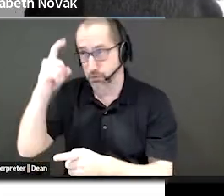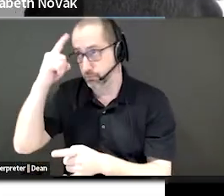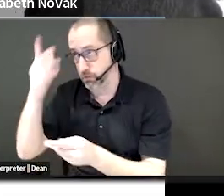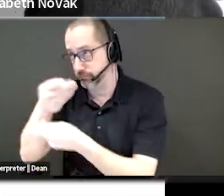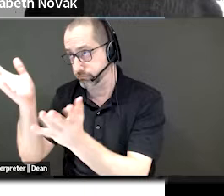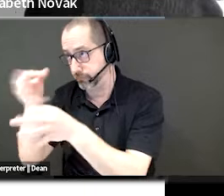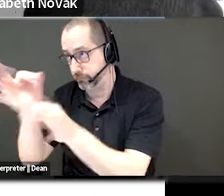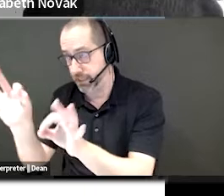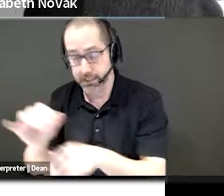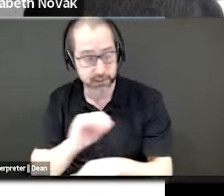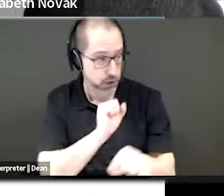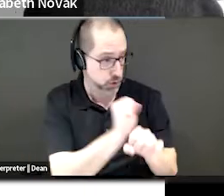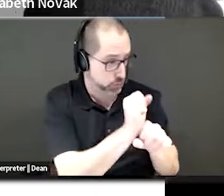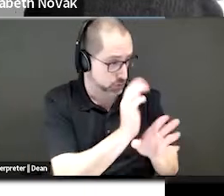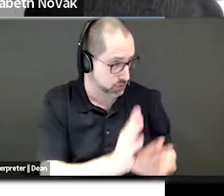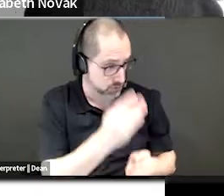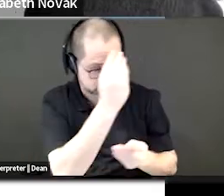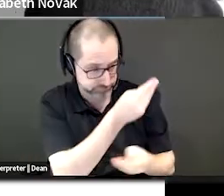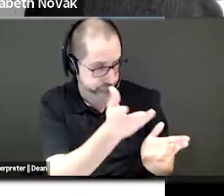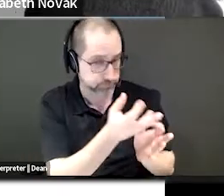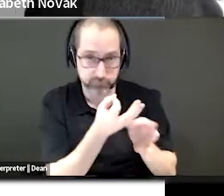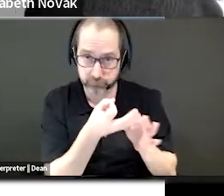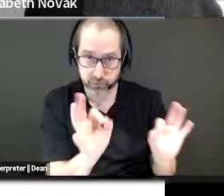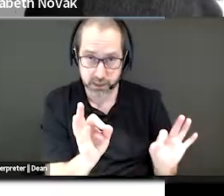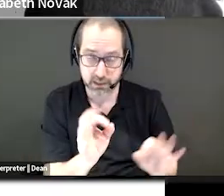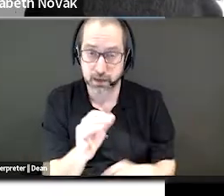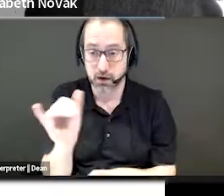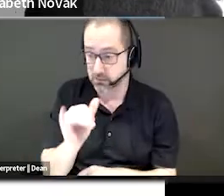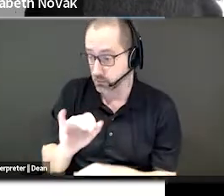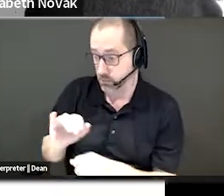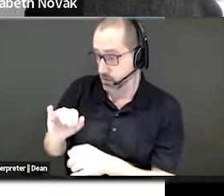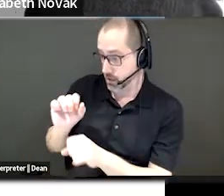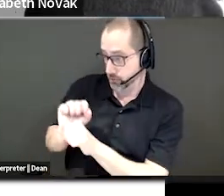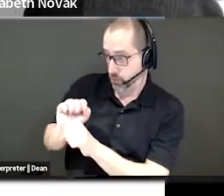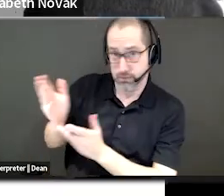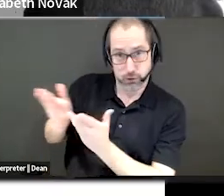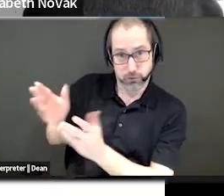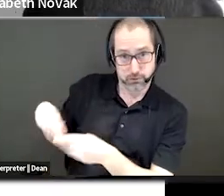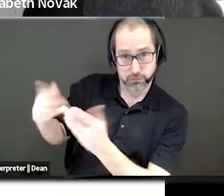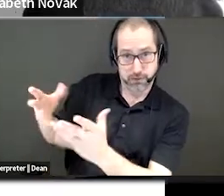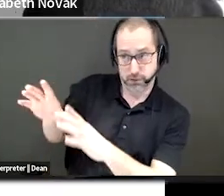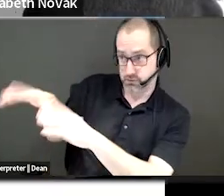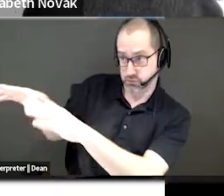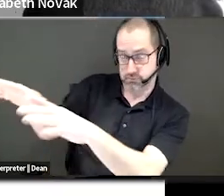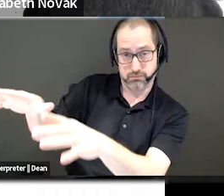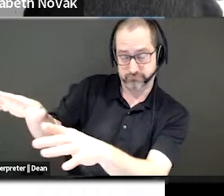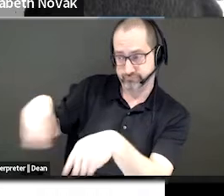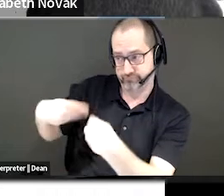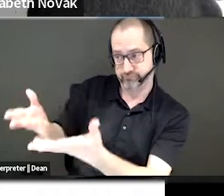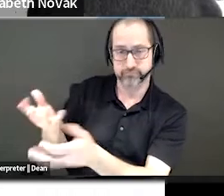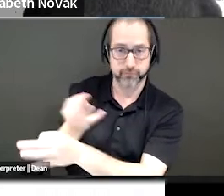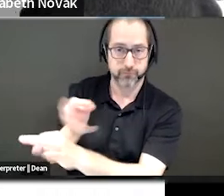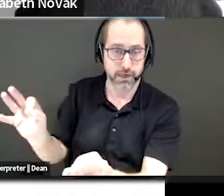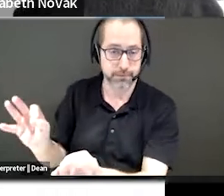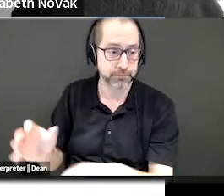with disabilities, as well as employment service providers. Our online job matching platform